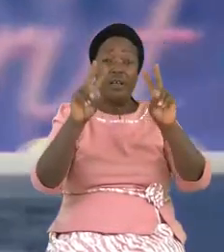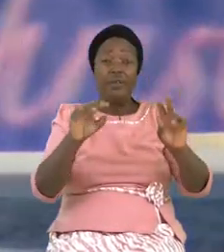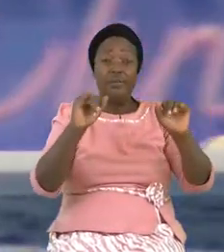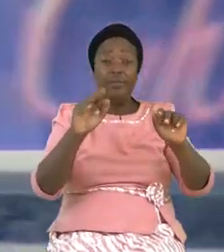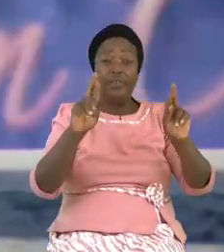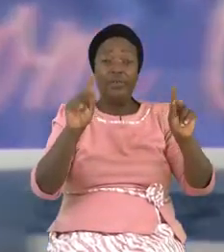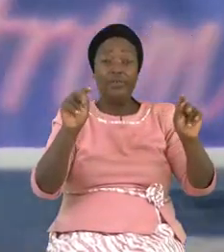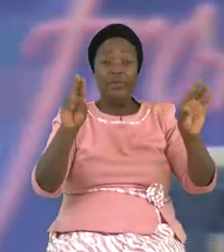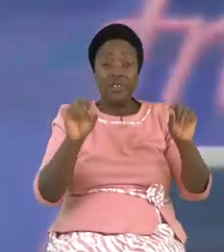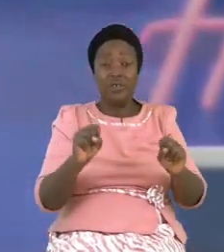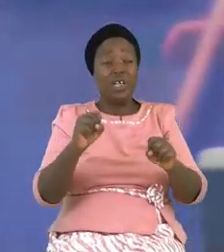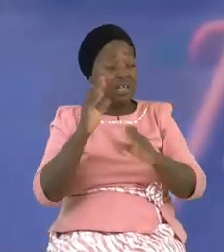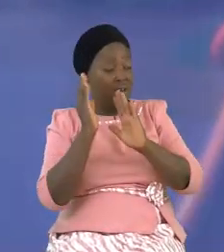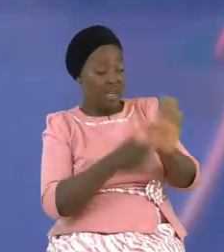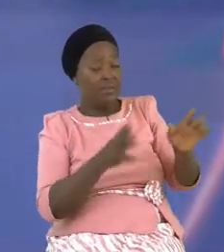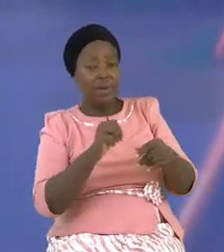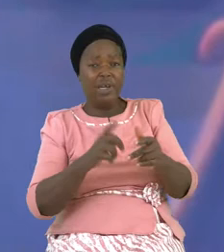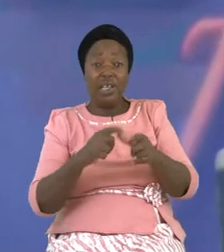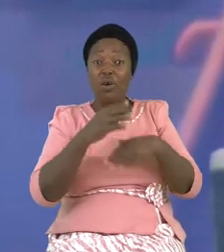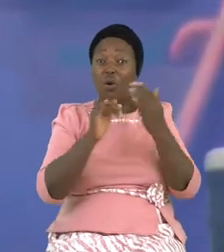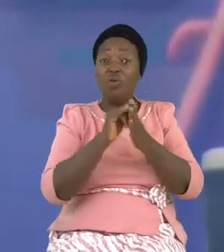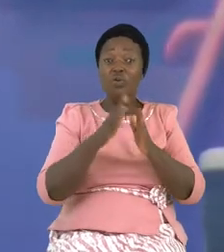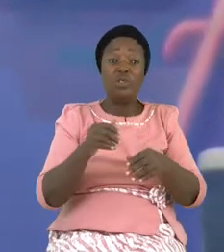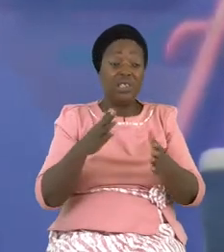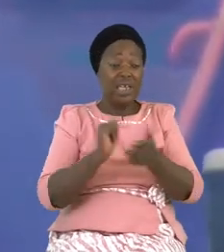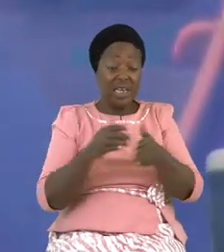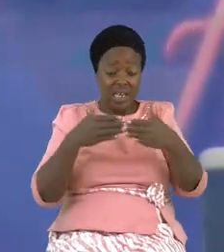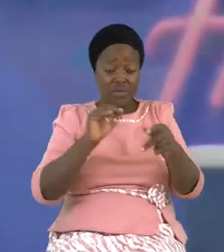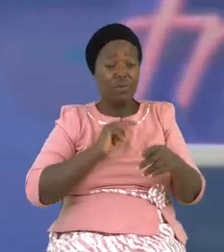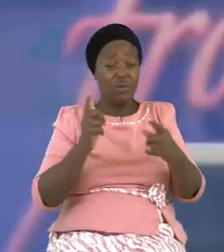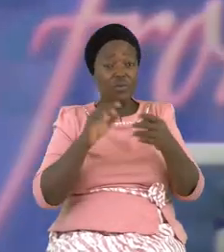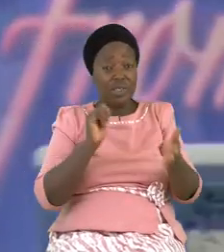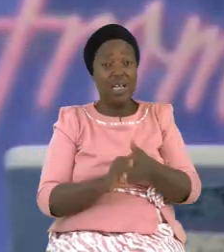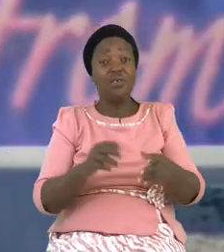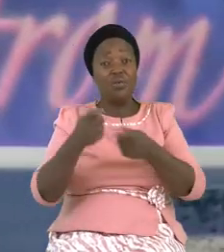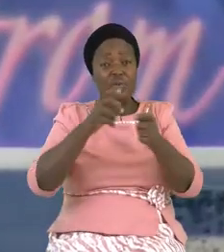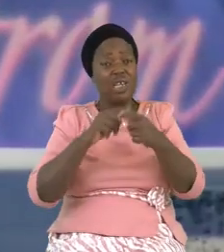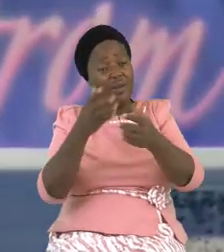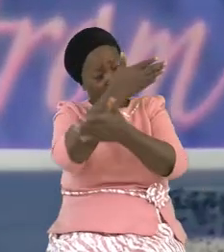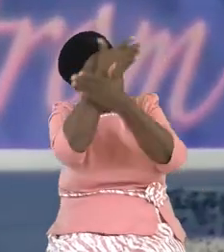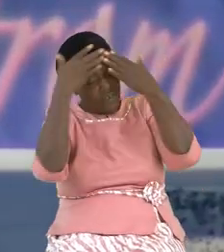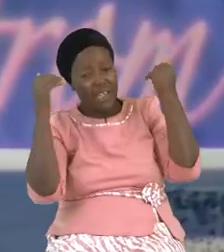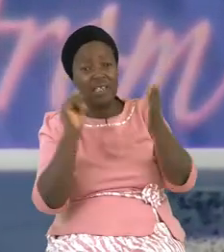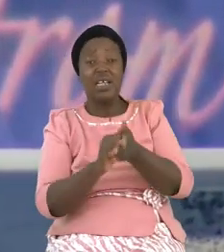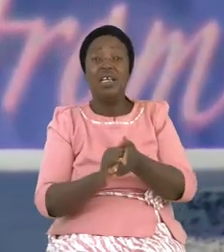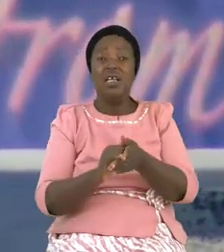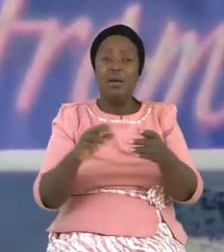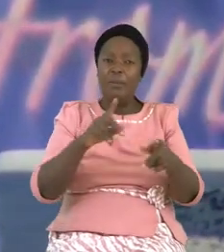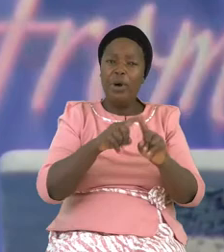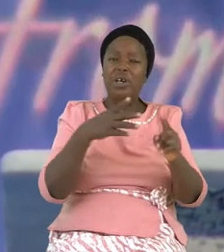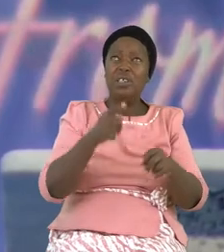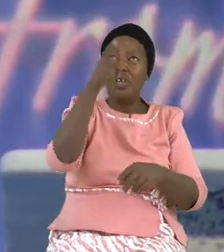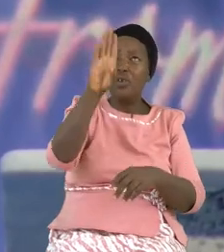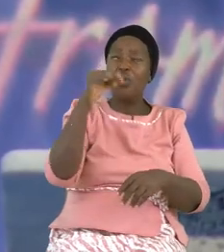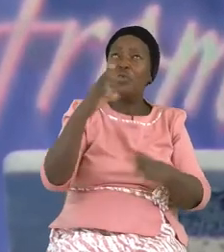virtue that leads us to that dominion. He forgets that. And the God of heaven, the mighty God, and